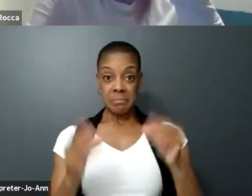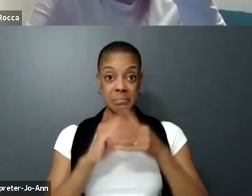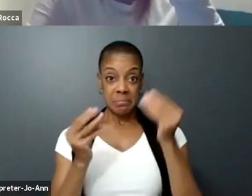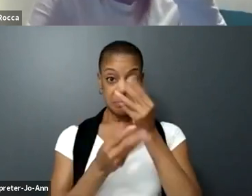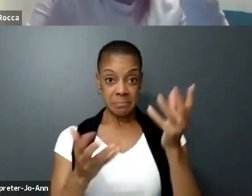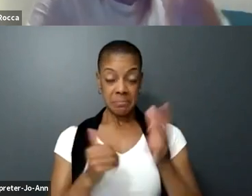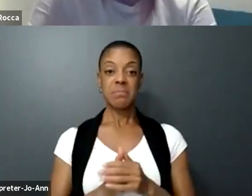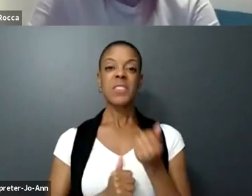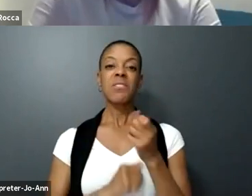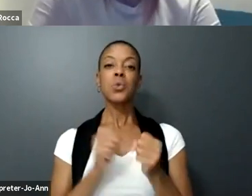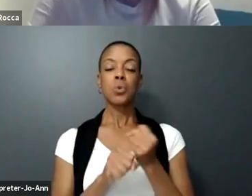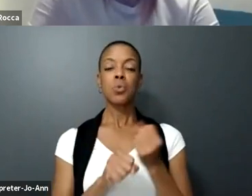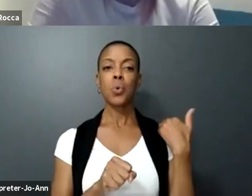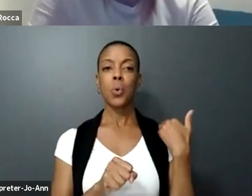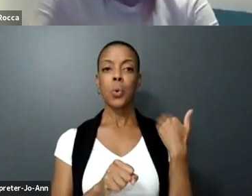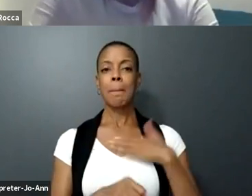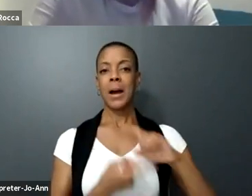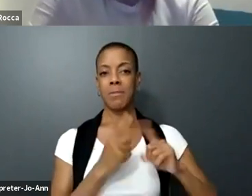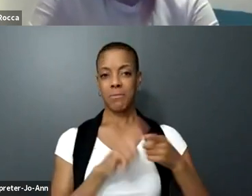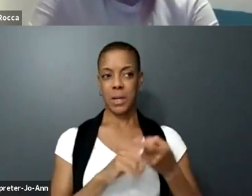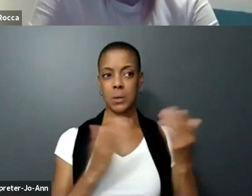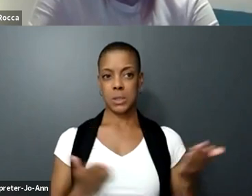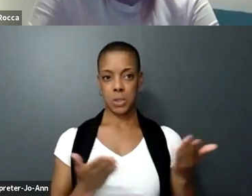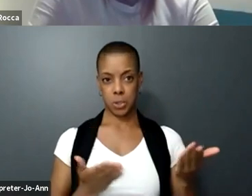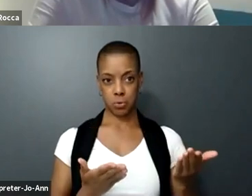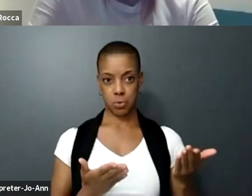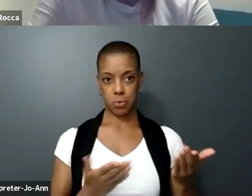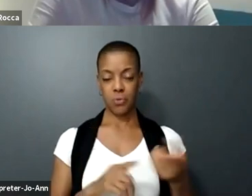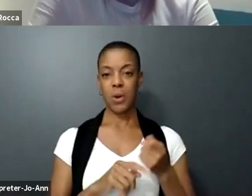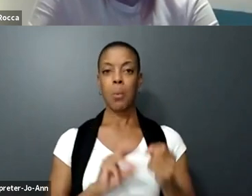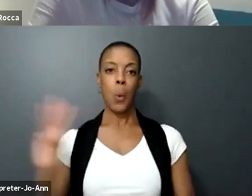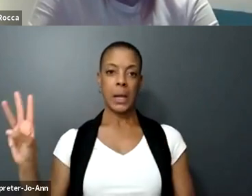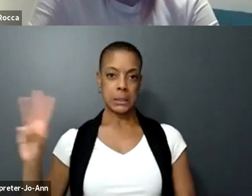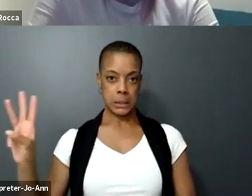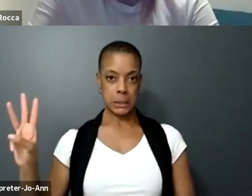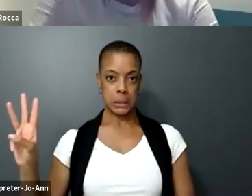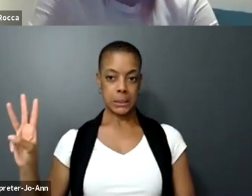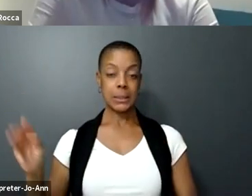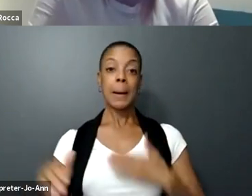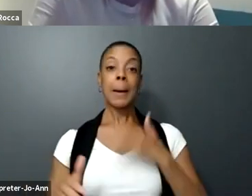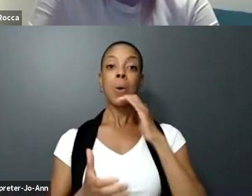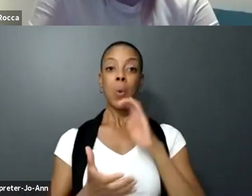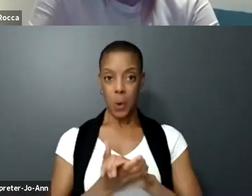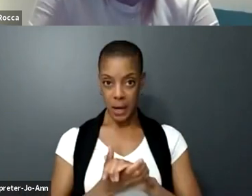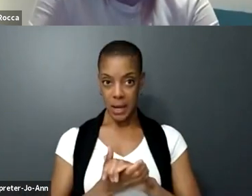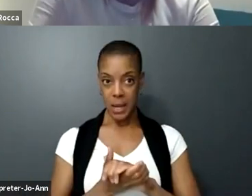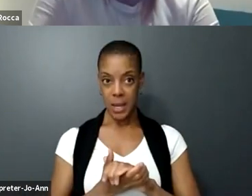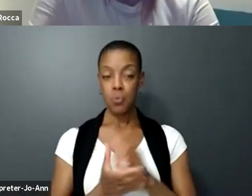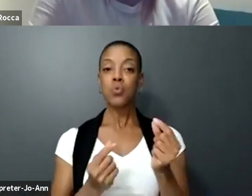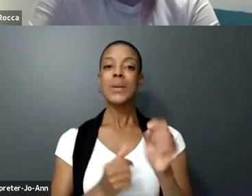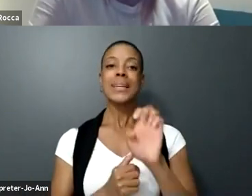Years ago, my friend was here from out west, and my wife was doing her